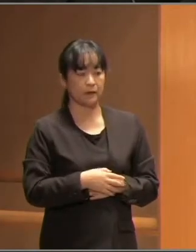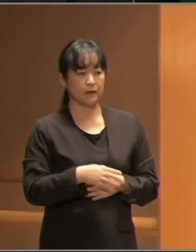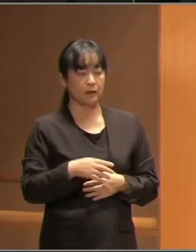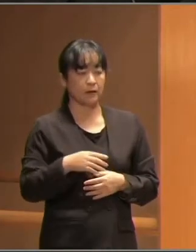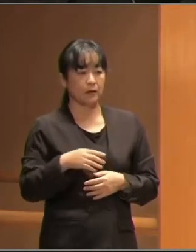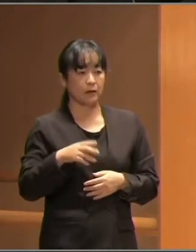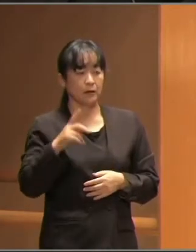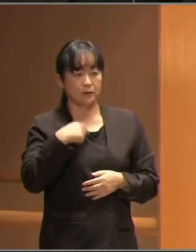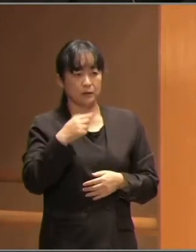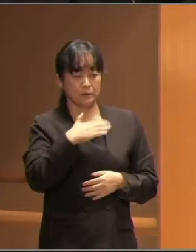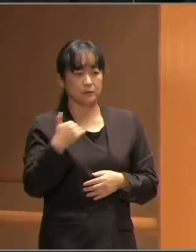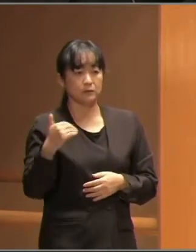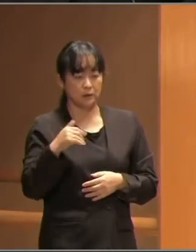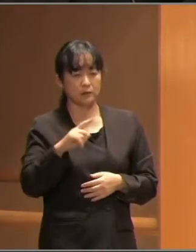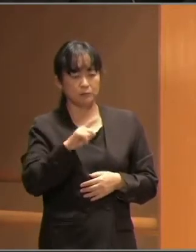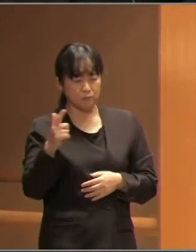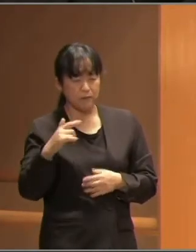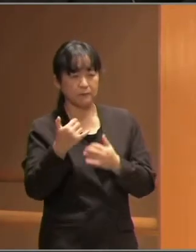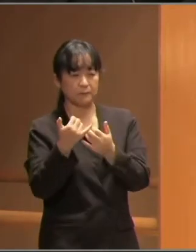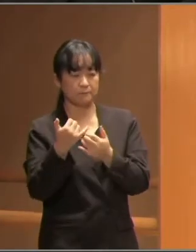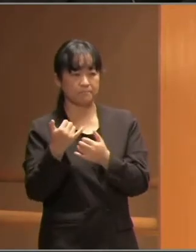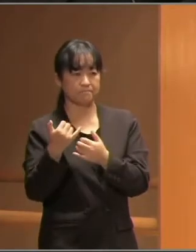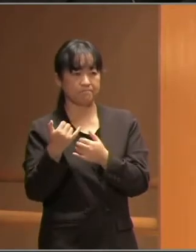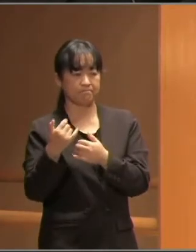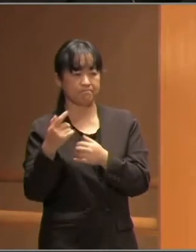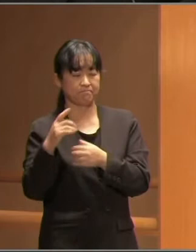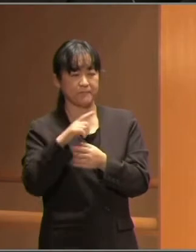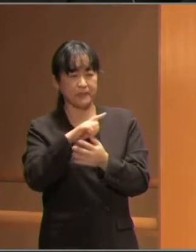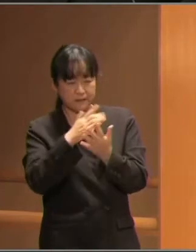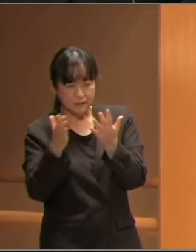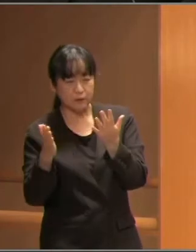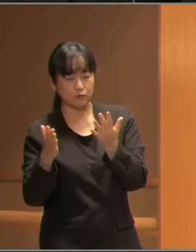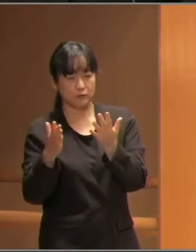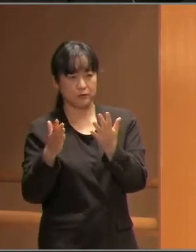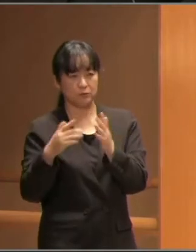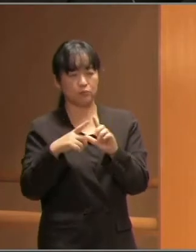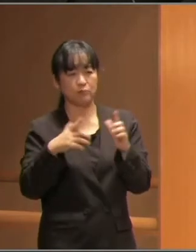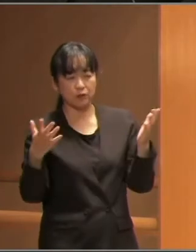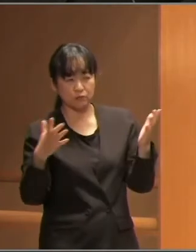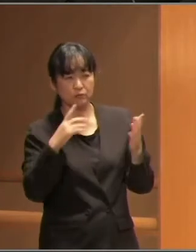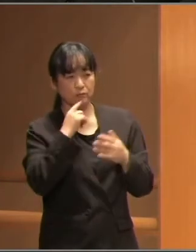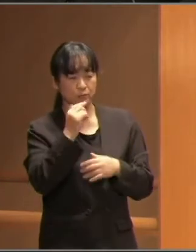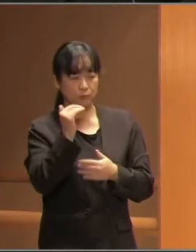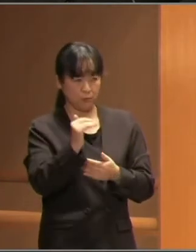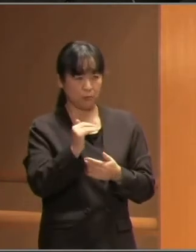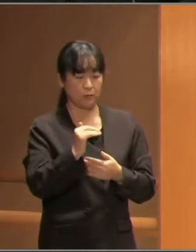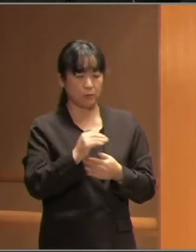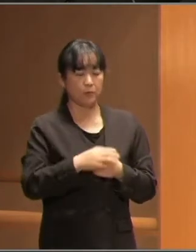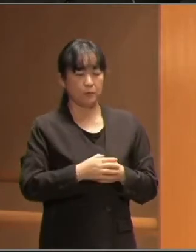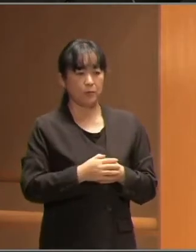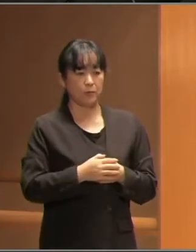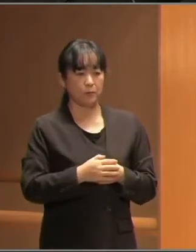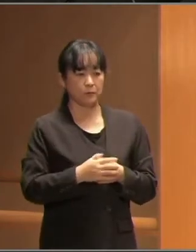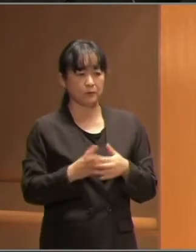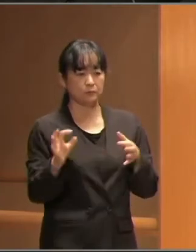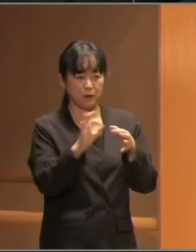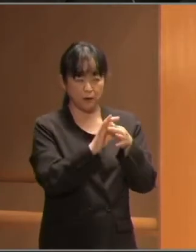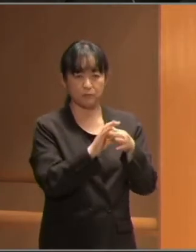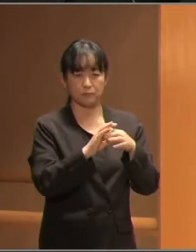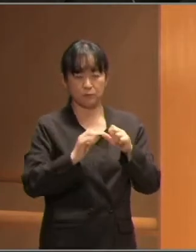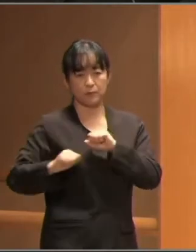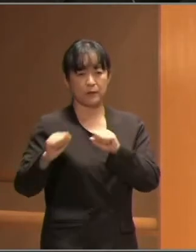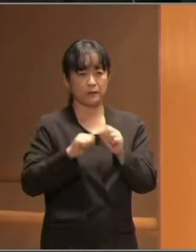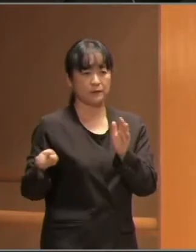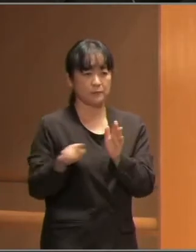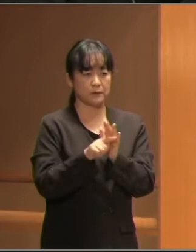automobile, high technologies. The people have done various trials, and